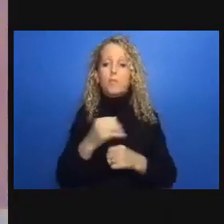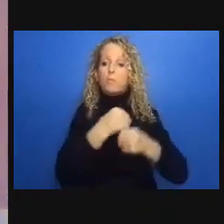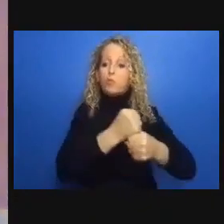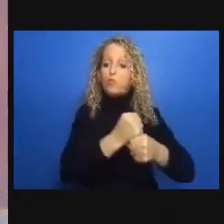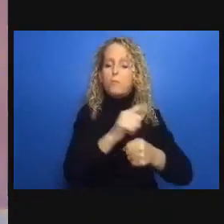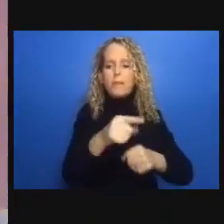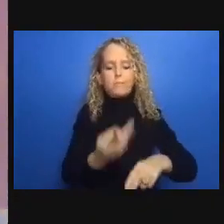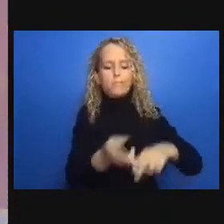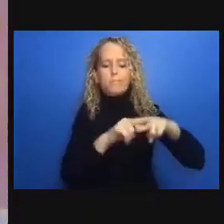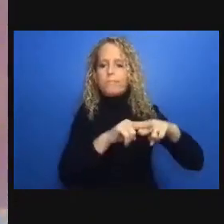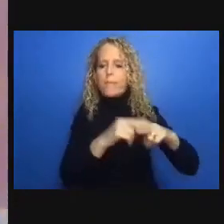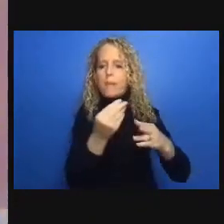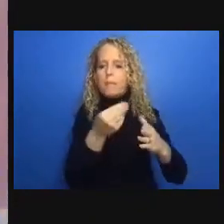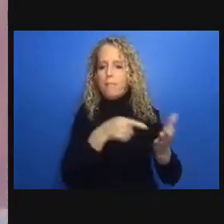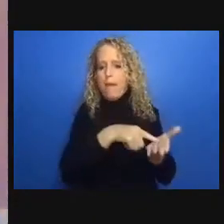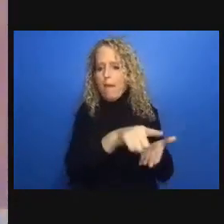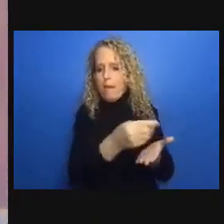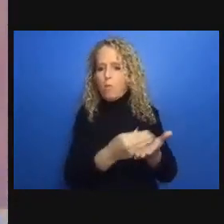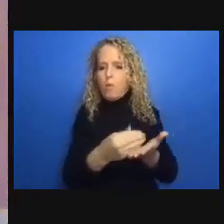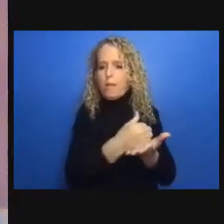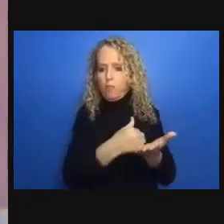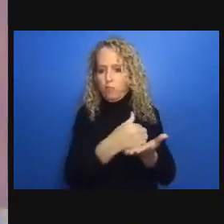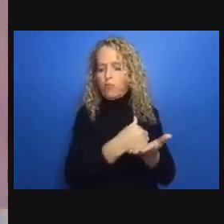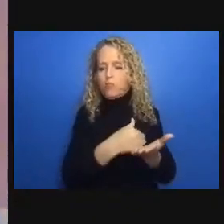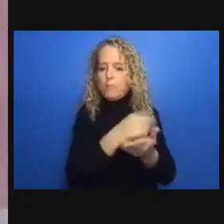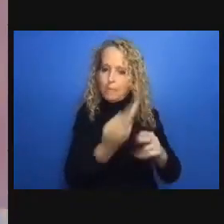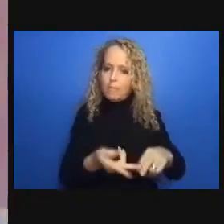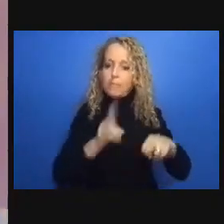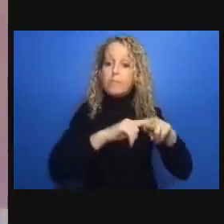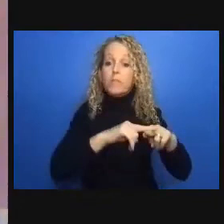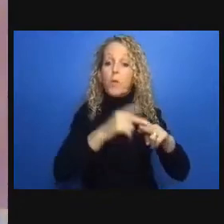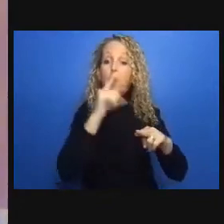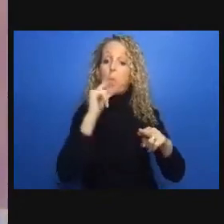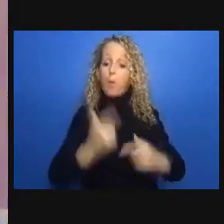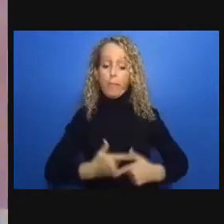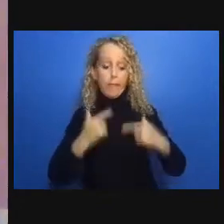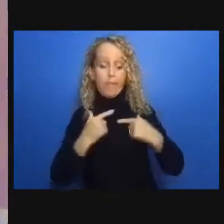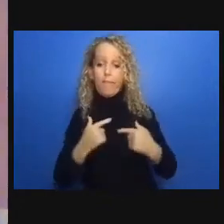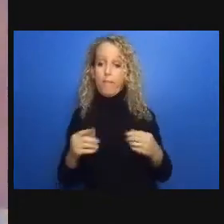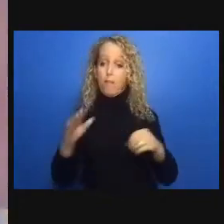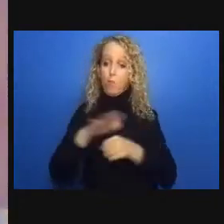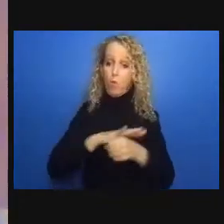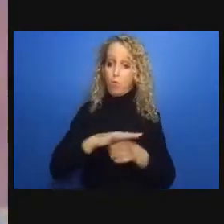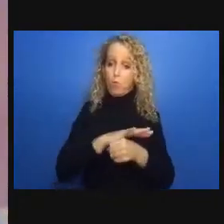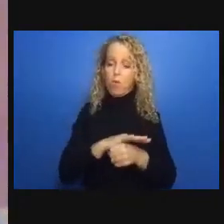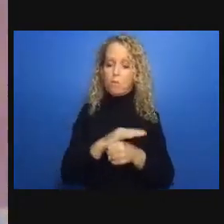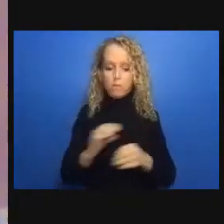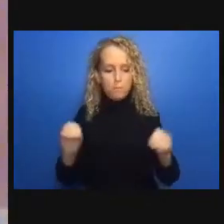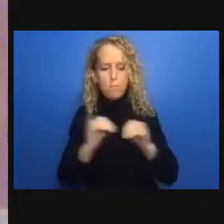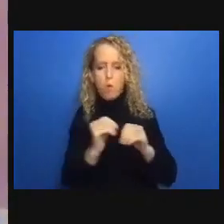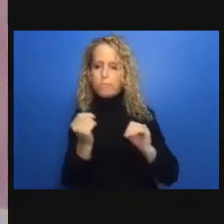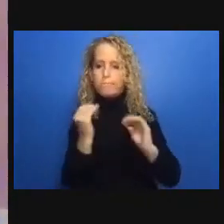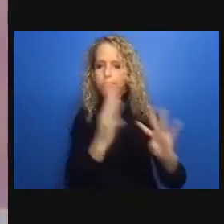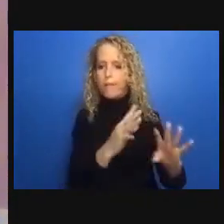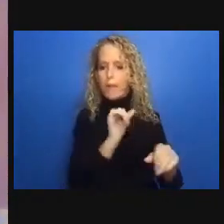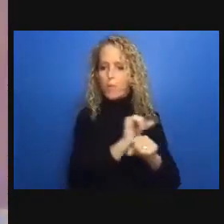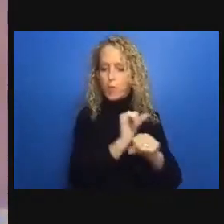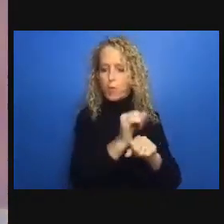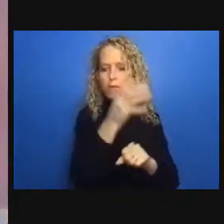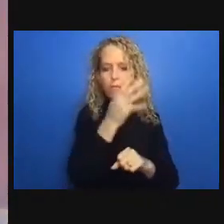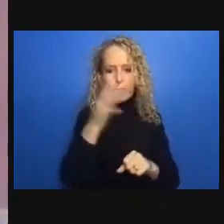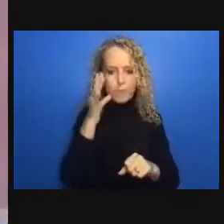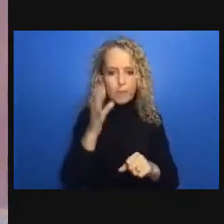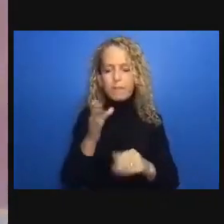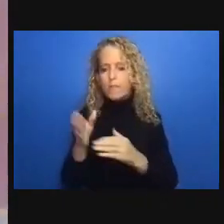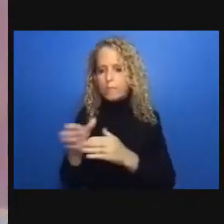subsidies to incentivize Canadians who live locally to be farm workers to increase local production. And